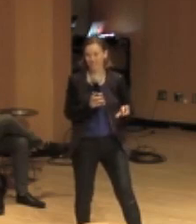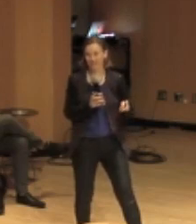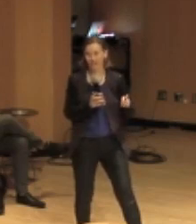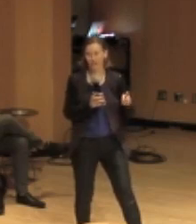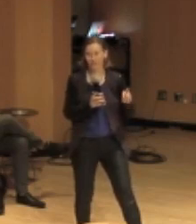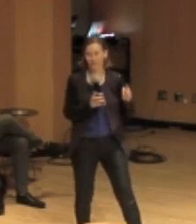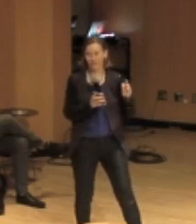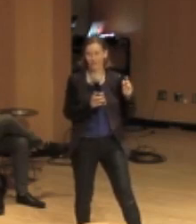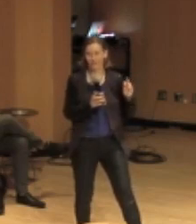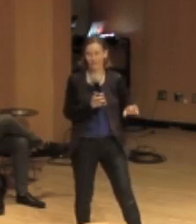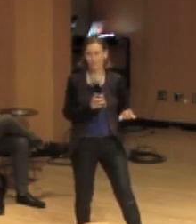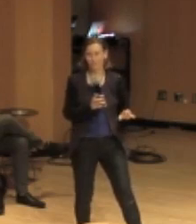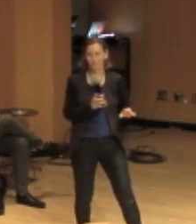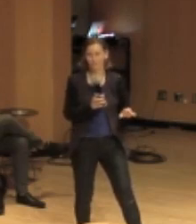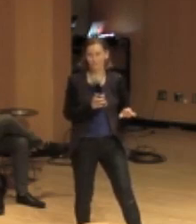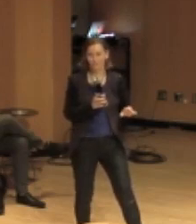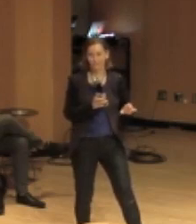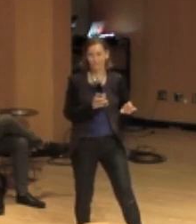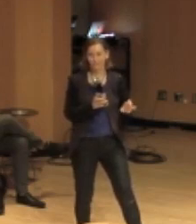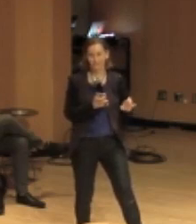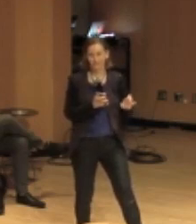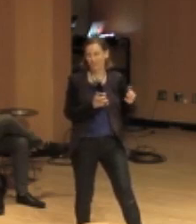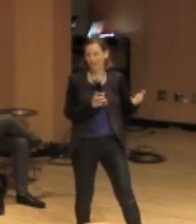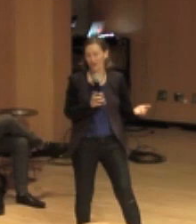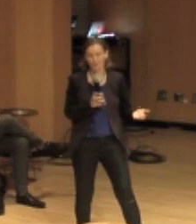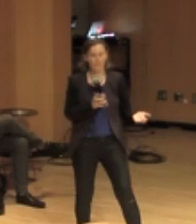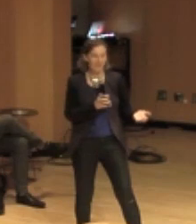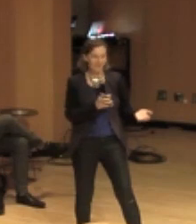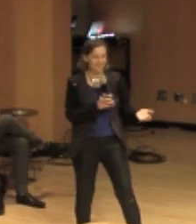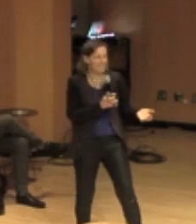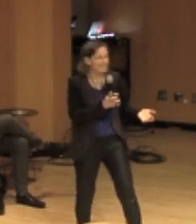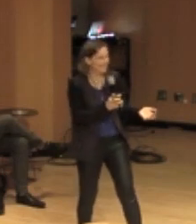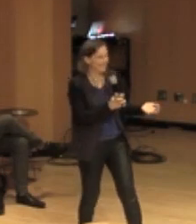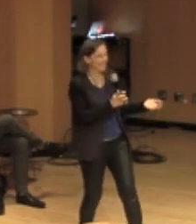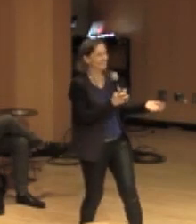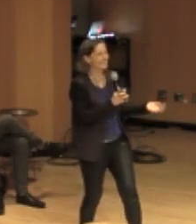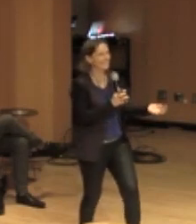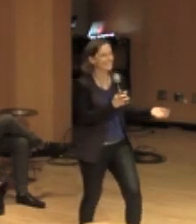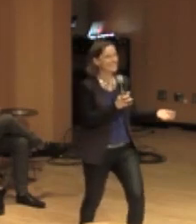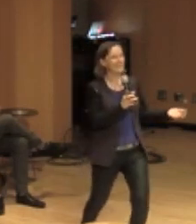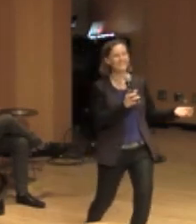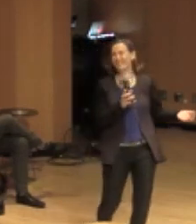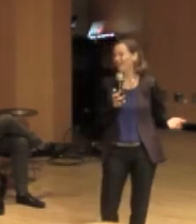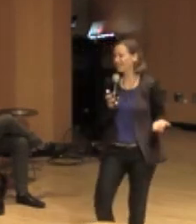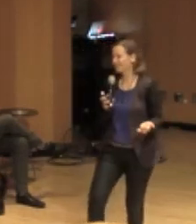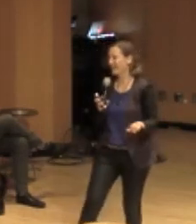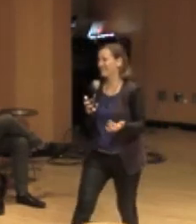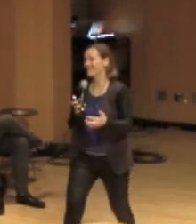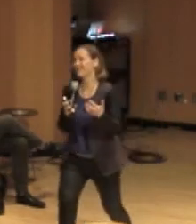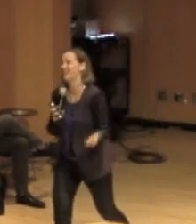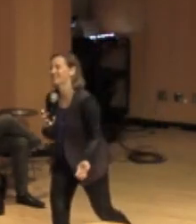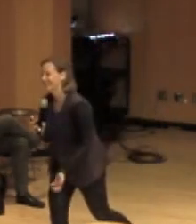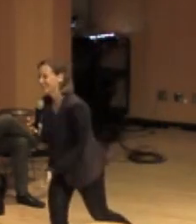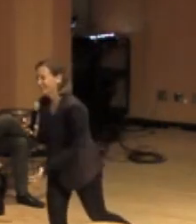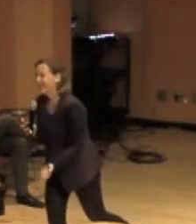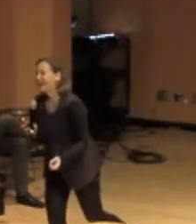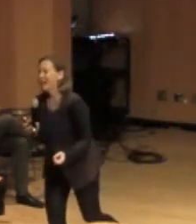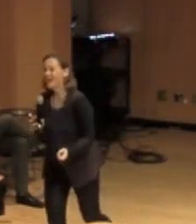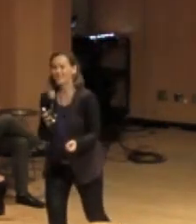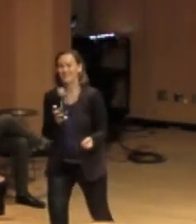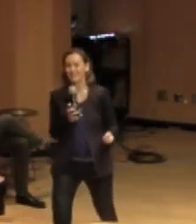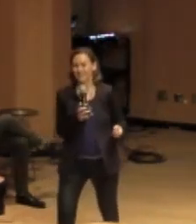listening um and we hope that you are awake hope you've had some